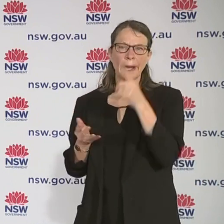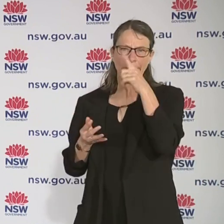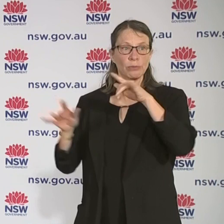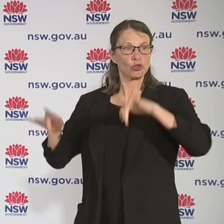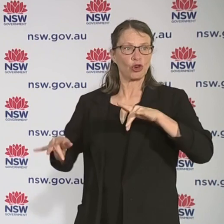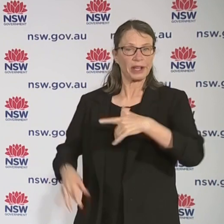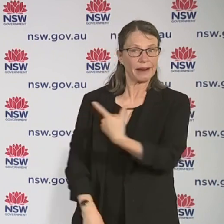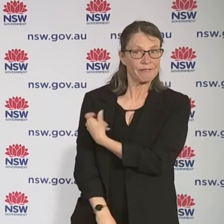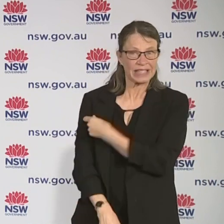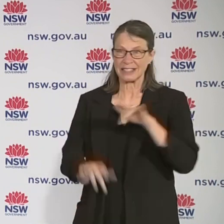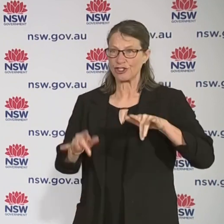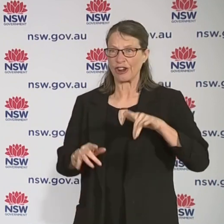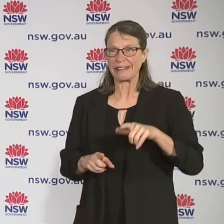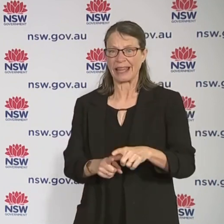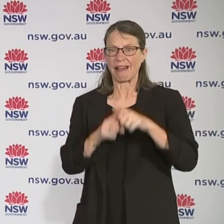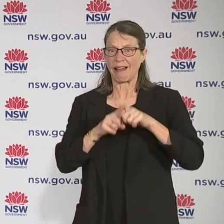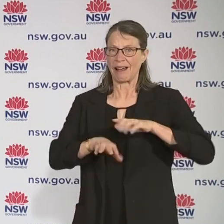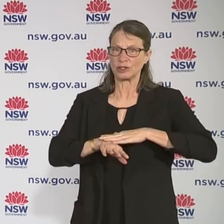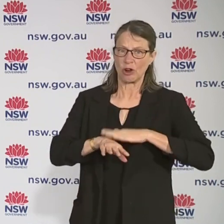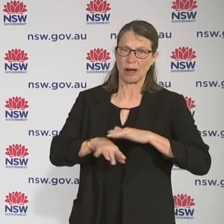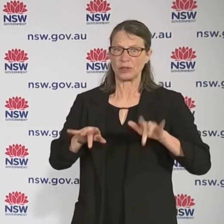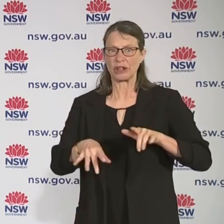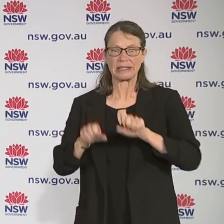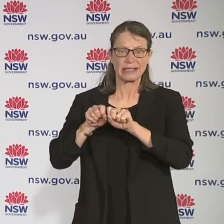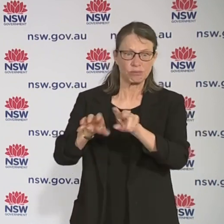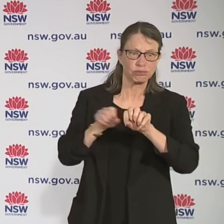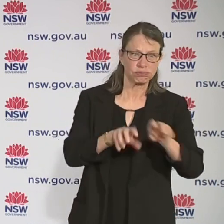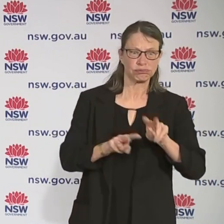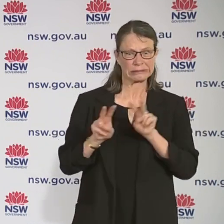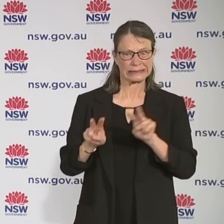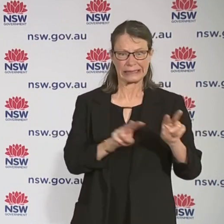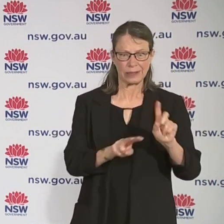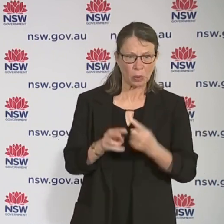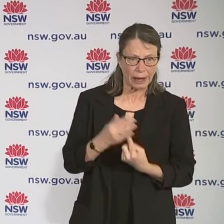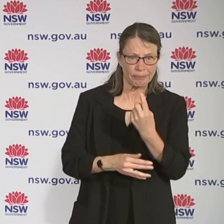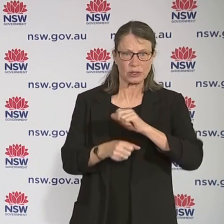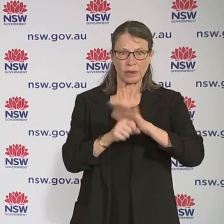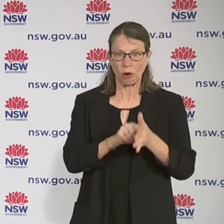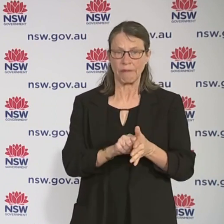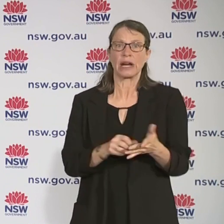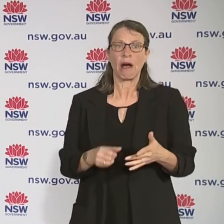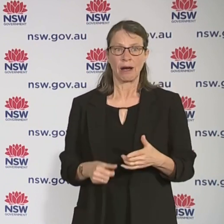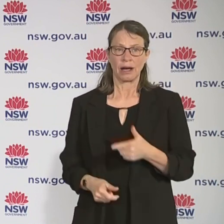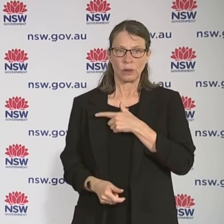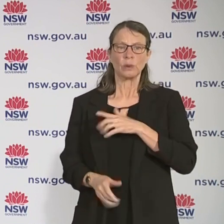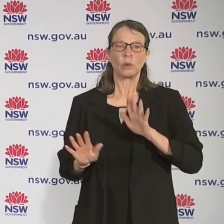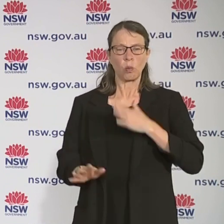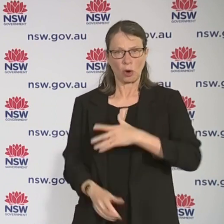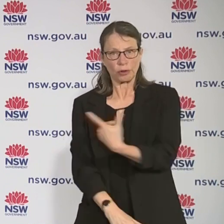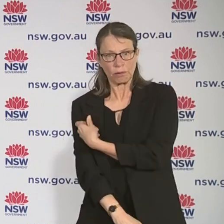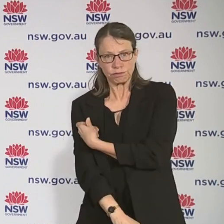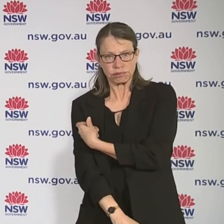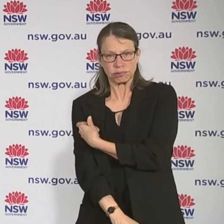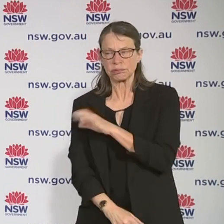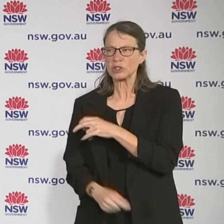through those difficulties, haven't actually had to go through living in those difficult situations. So the risk is there for anybody, and